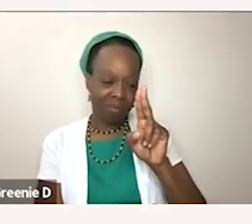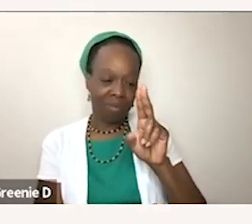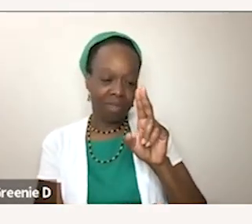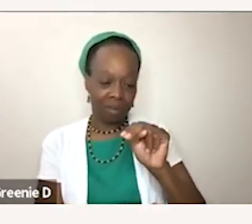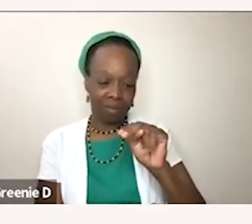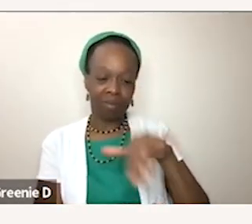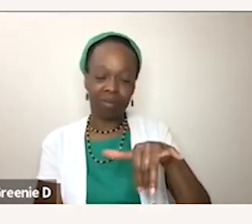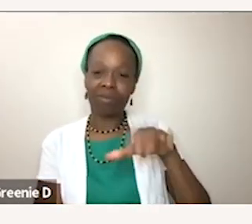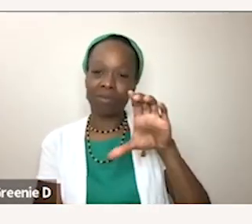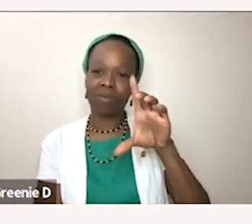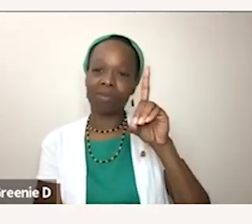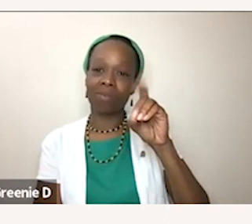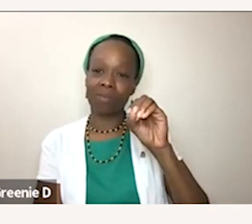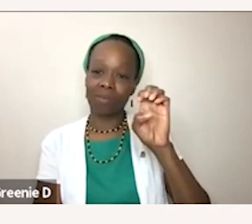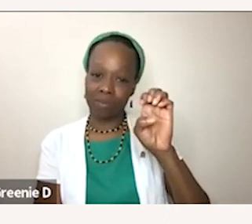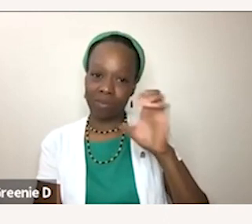experience that